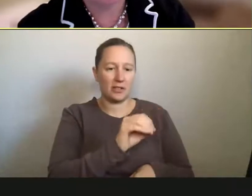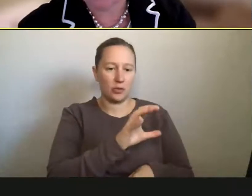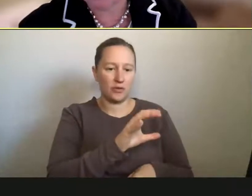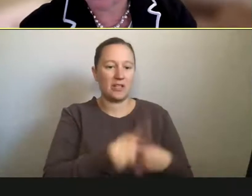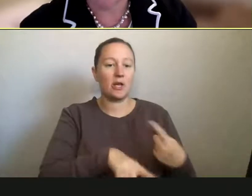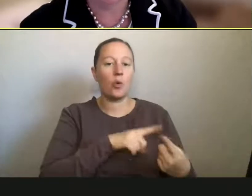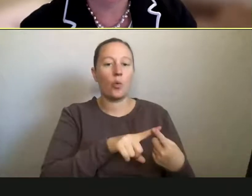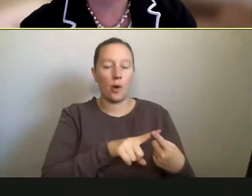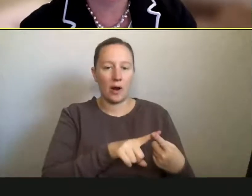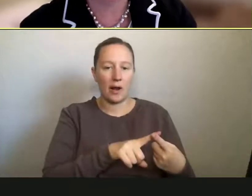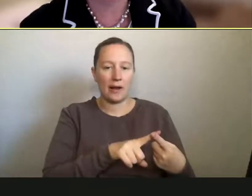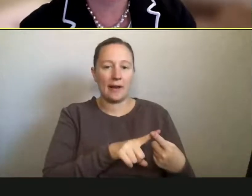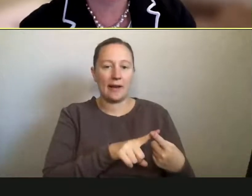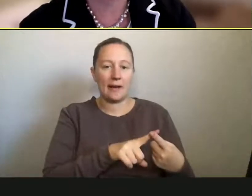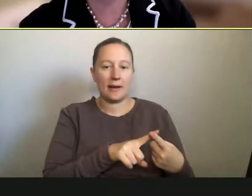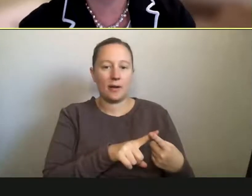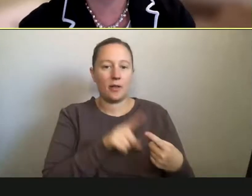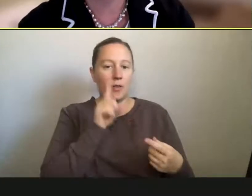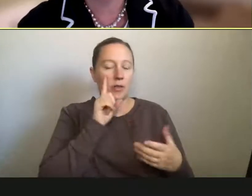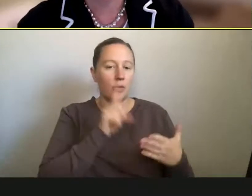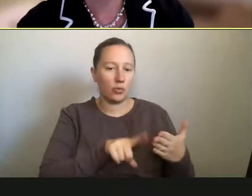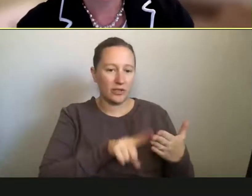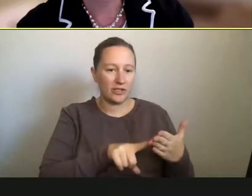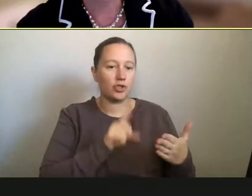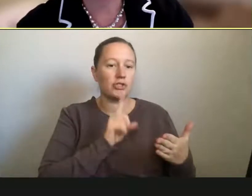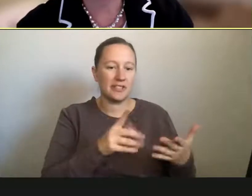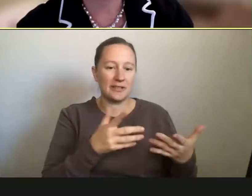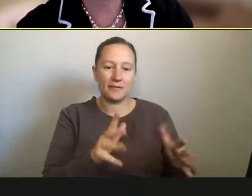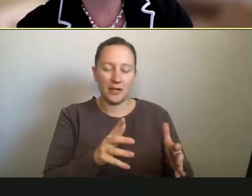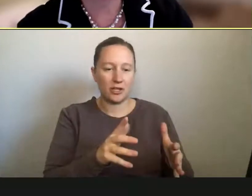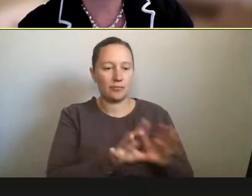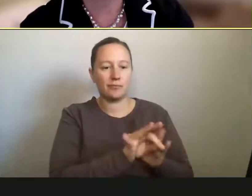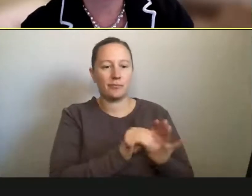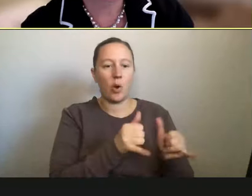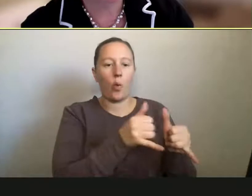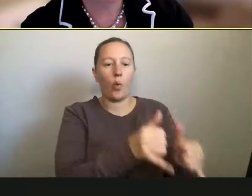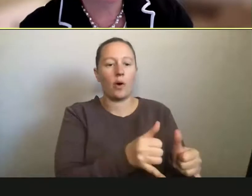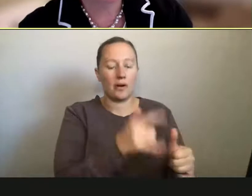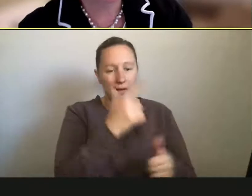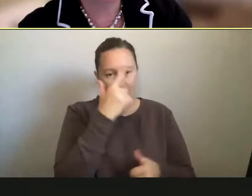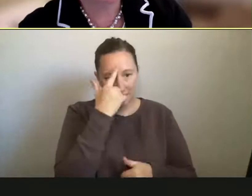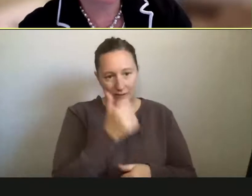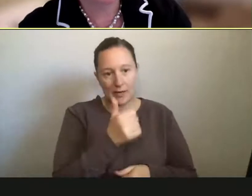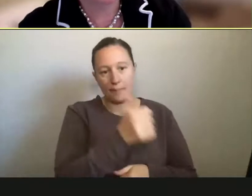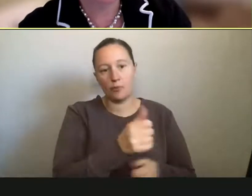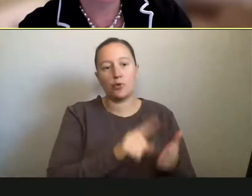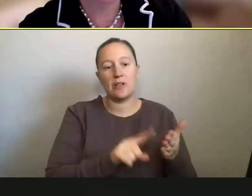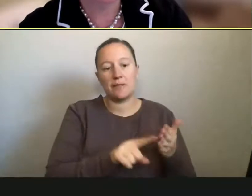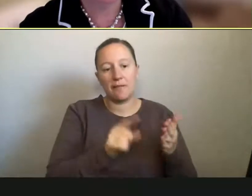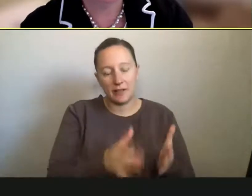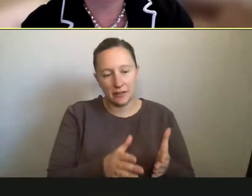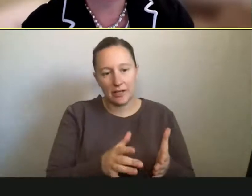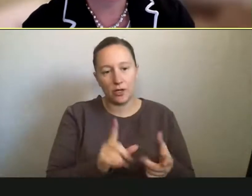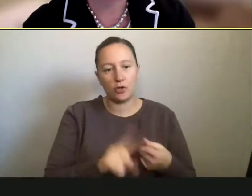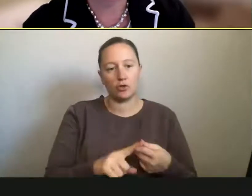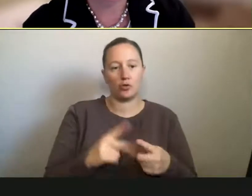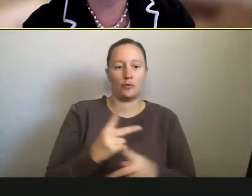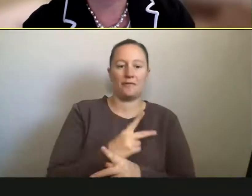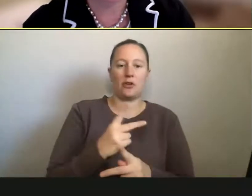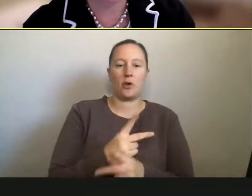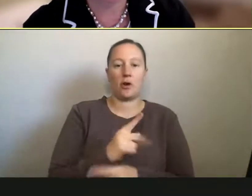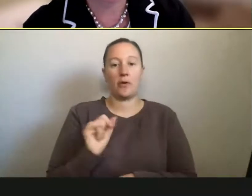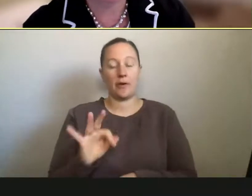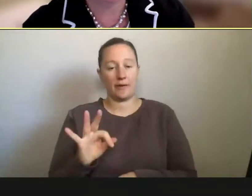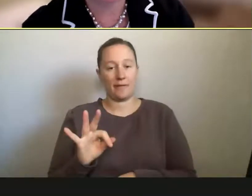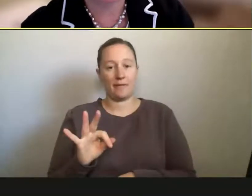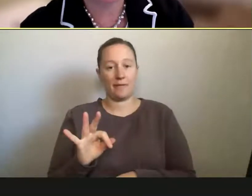the research is awarded. It is up to the investigator to figure out whether or